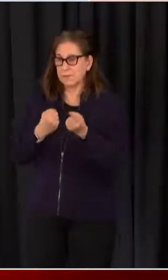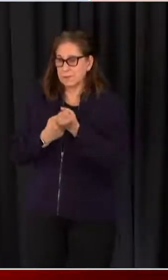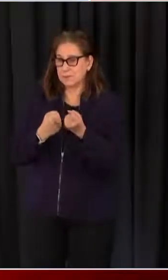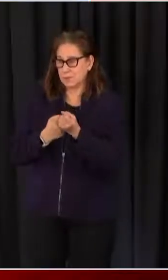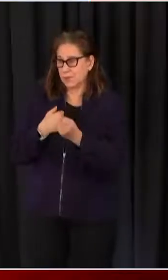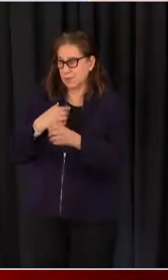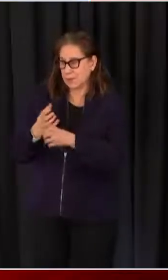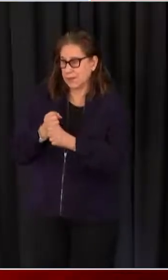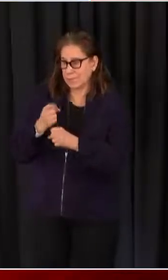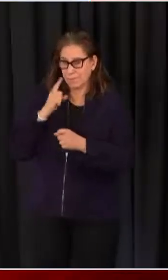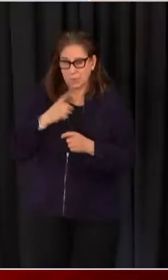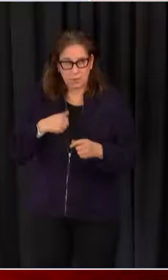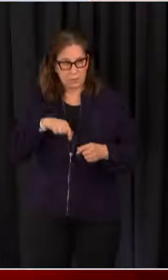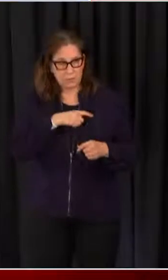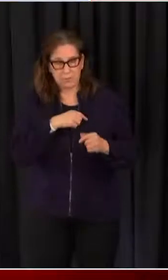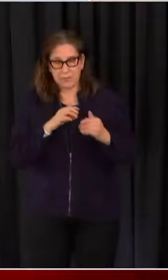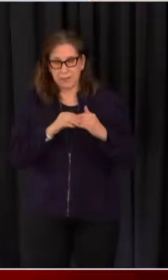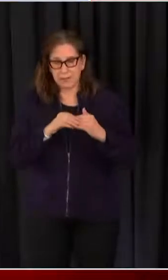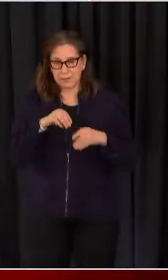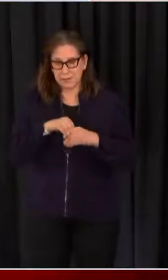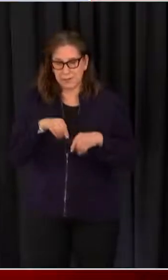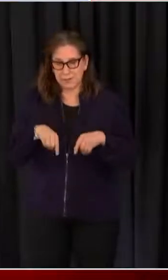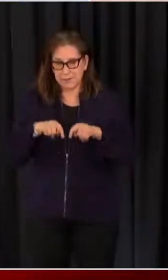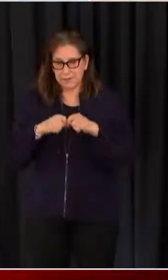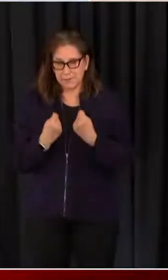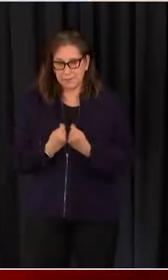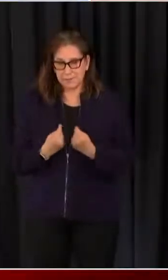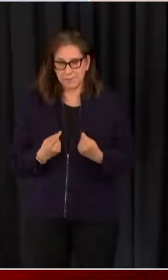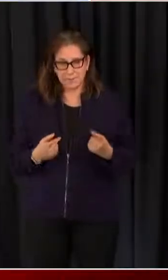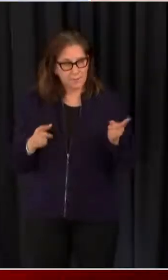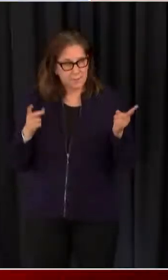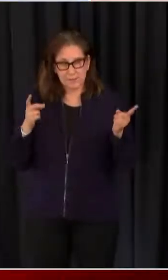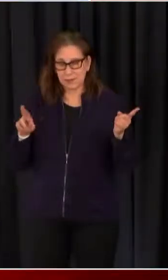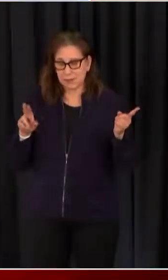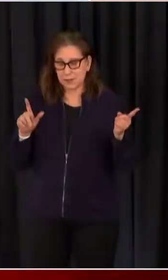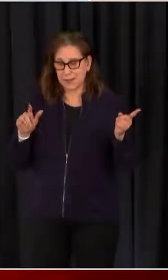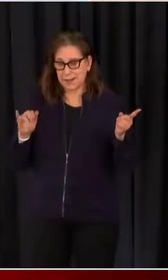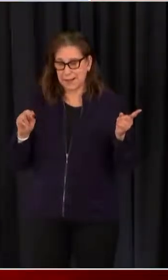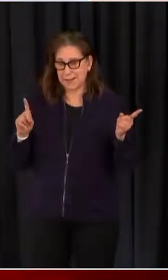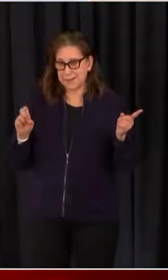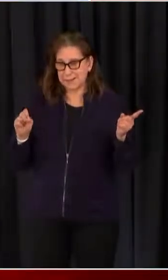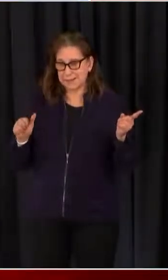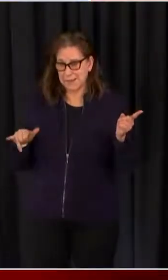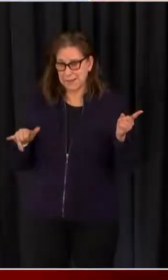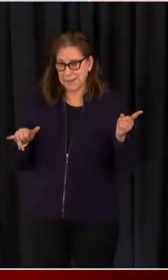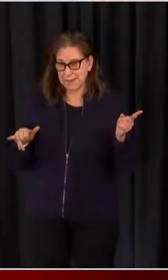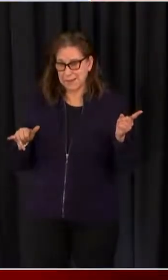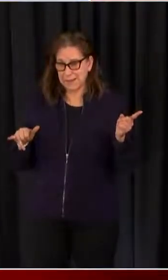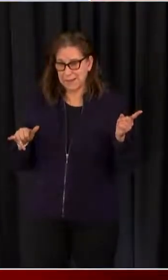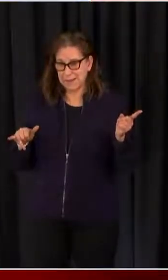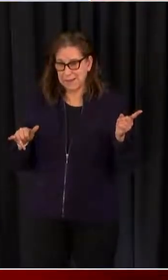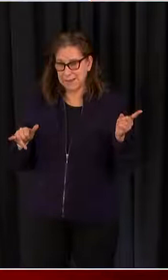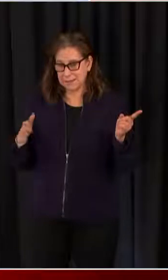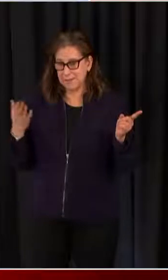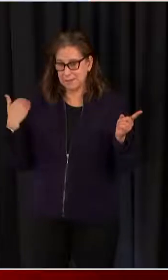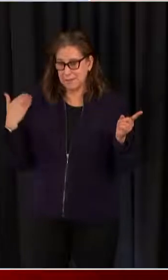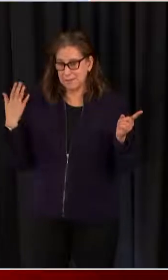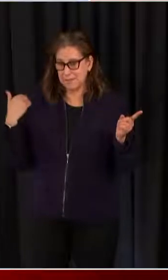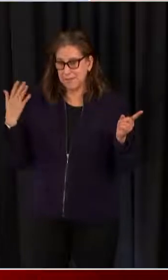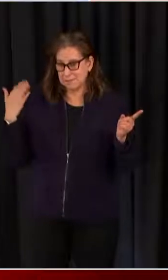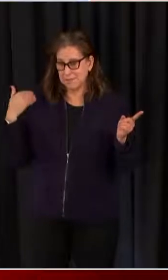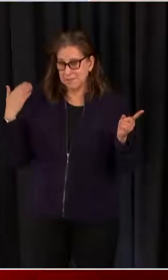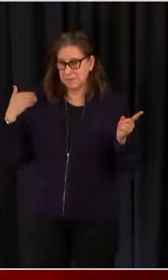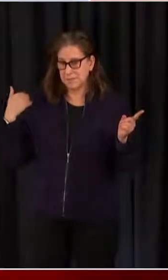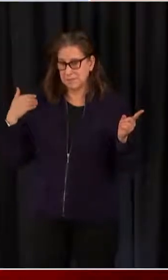from Director Lindsay Parker over the last several months,